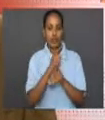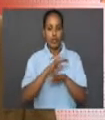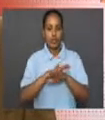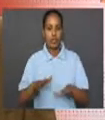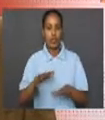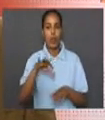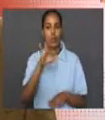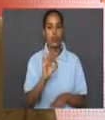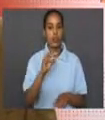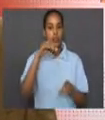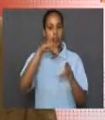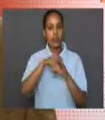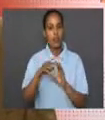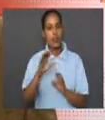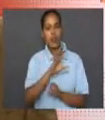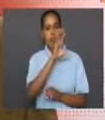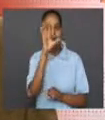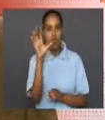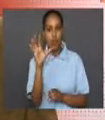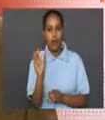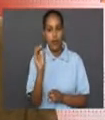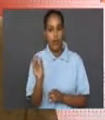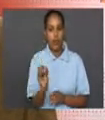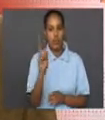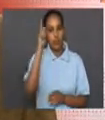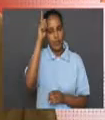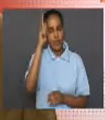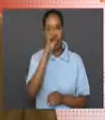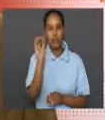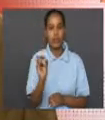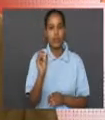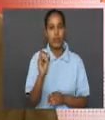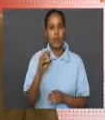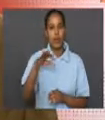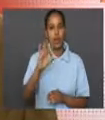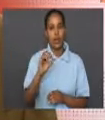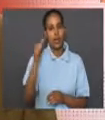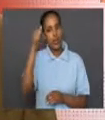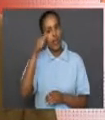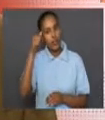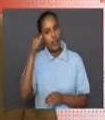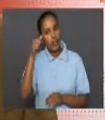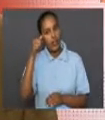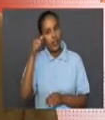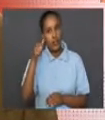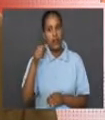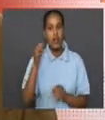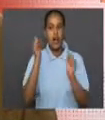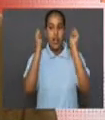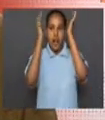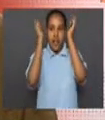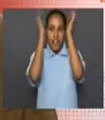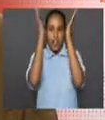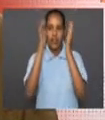depression located in the Horn of Africa. It overlaps Eritrea, the